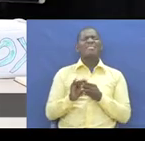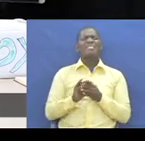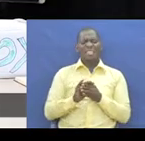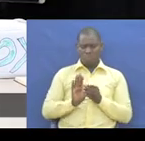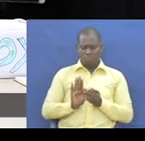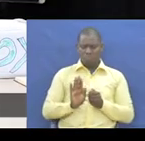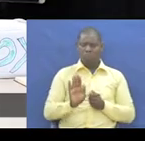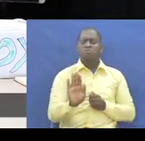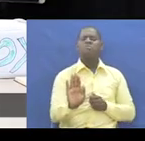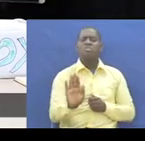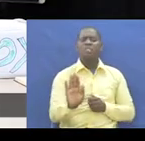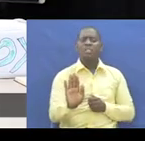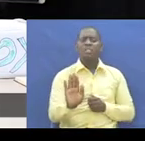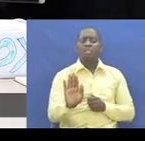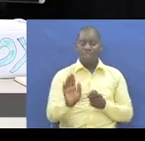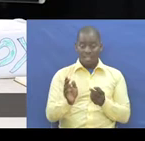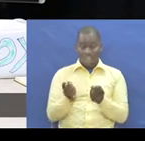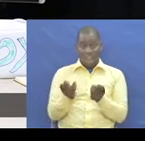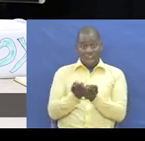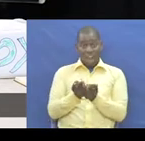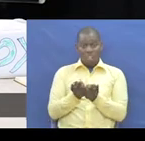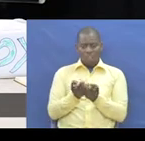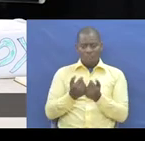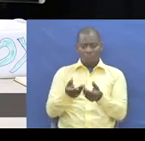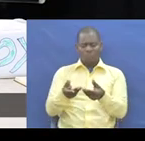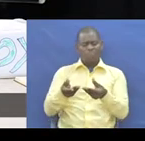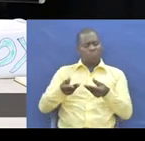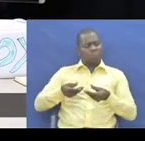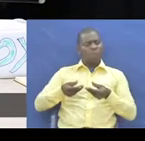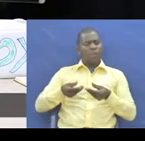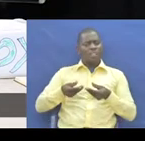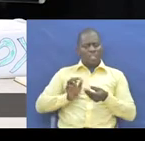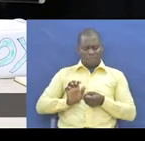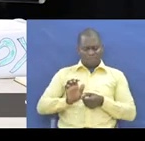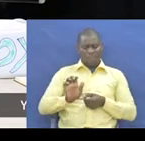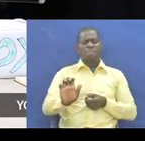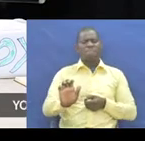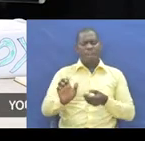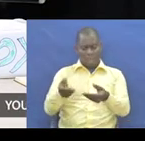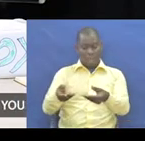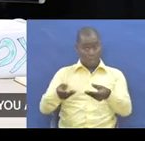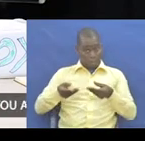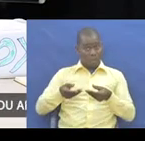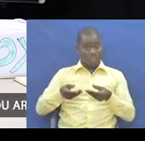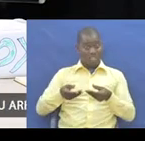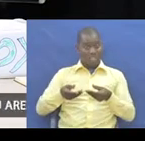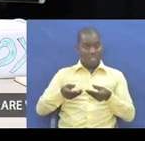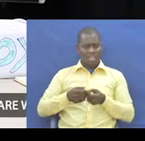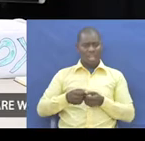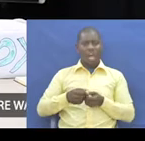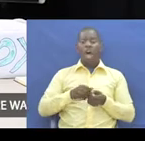see it? Yes. Now this book, I can just push it, and also I can